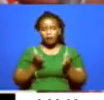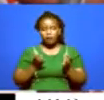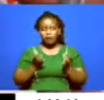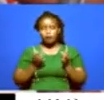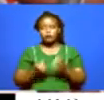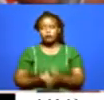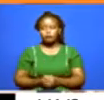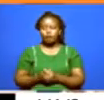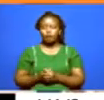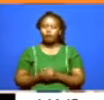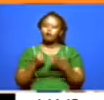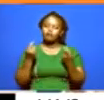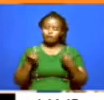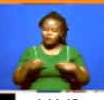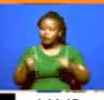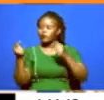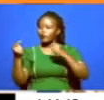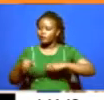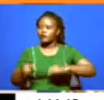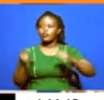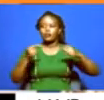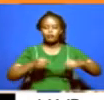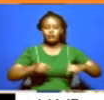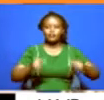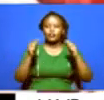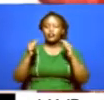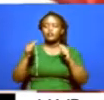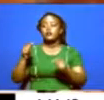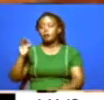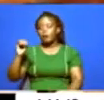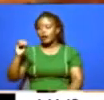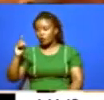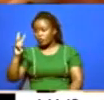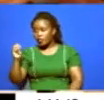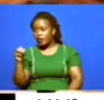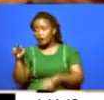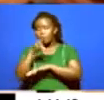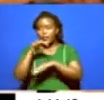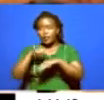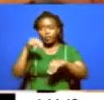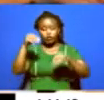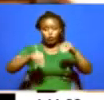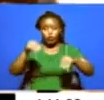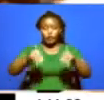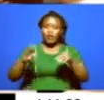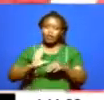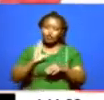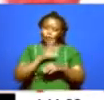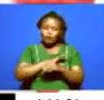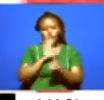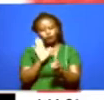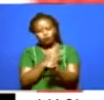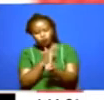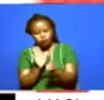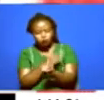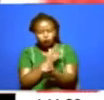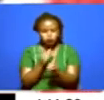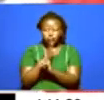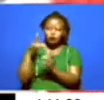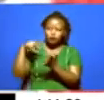Efforts by the Orange Democratic Movement National Elections Board to convince the aspirants in Kilifi to agree on suitable candidates have hit a